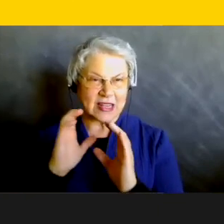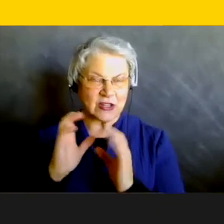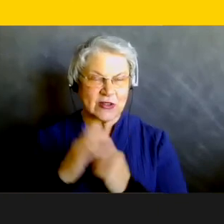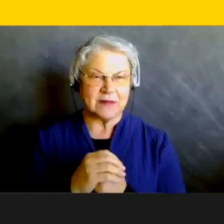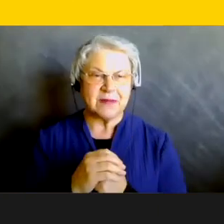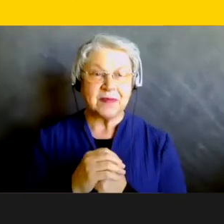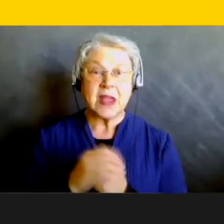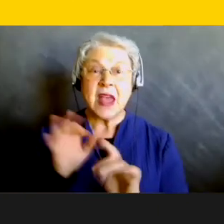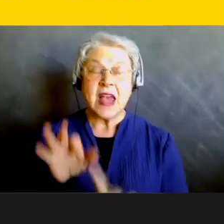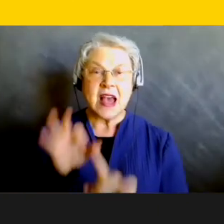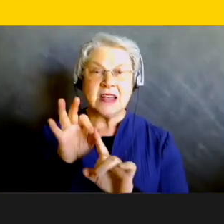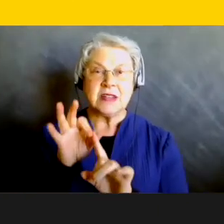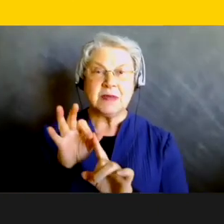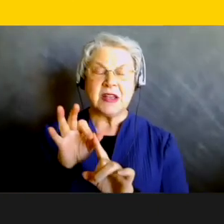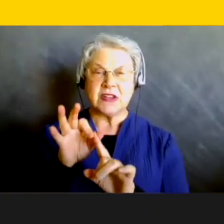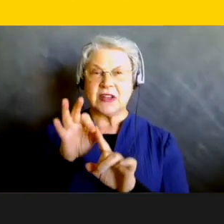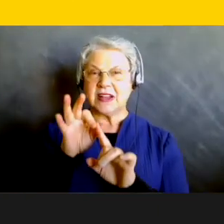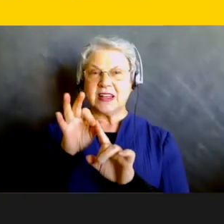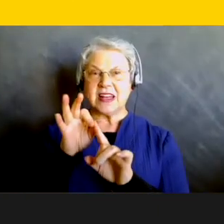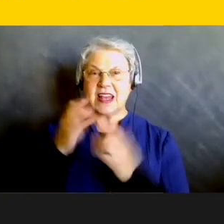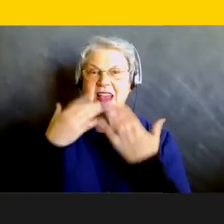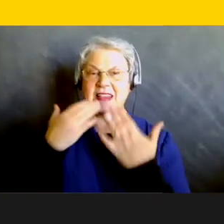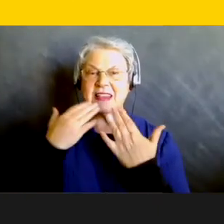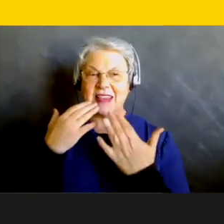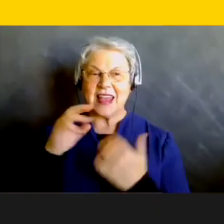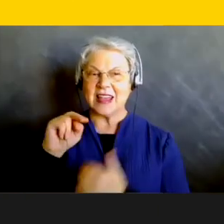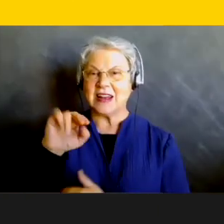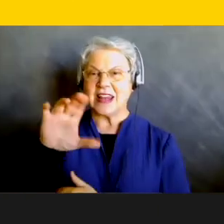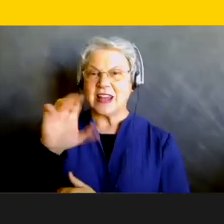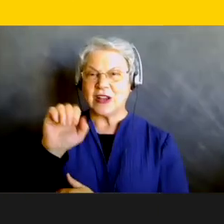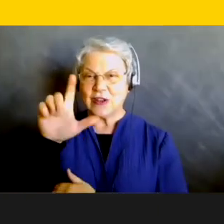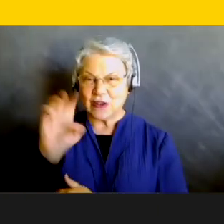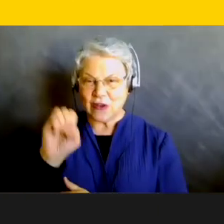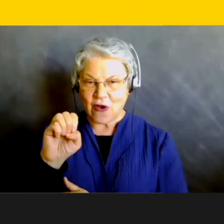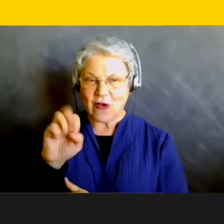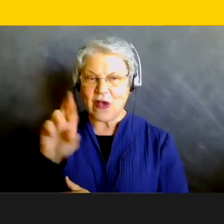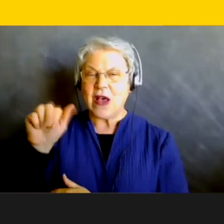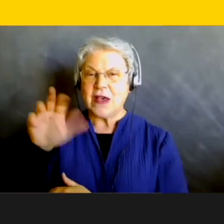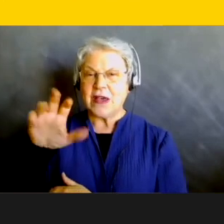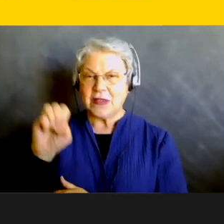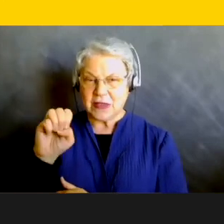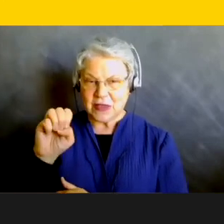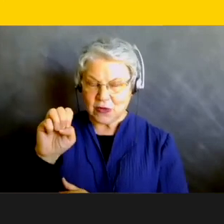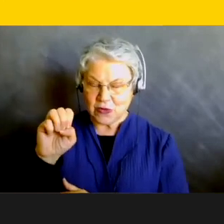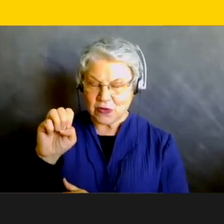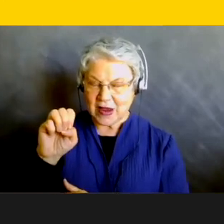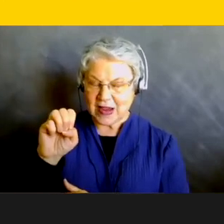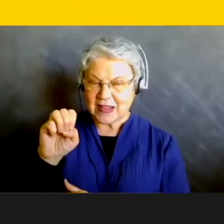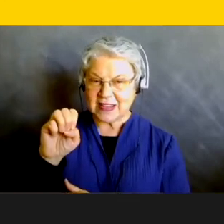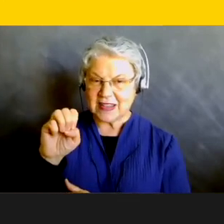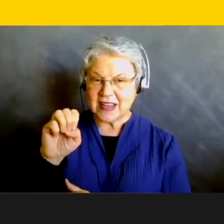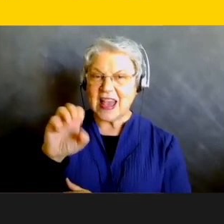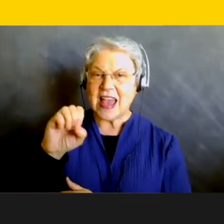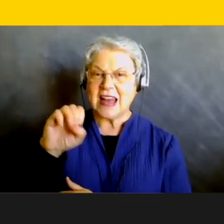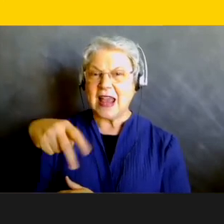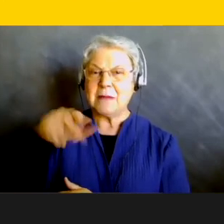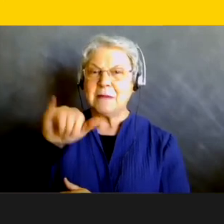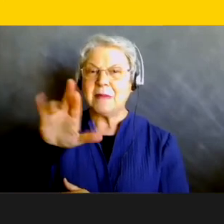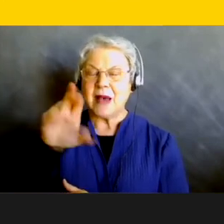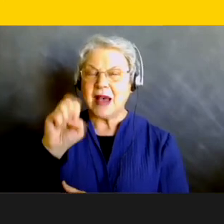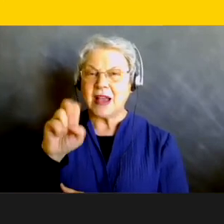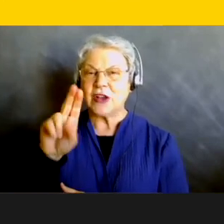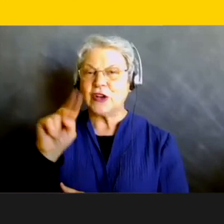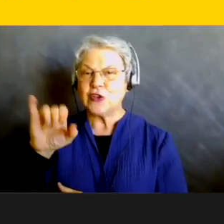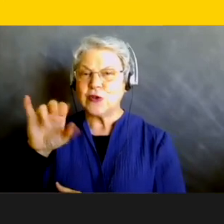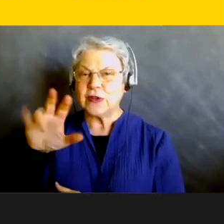I especially wanna thank Nicole Nguyen, the Race and US Empire Group and the Institute for the Humanities for bringing us together.